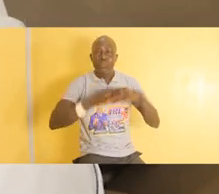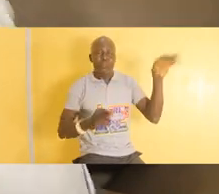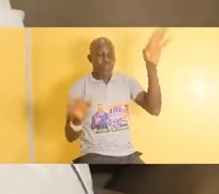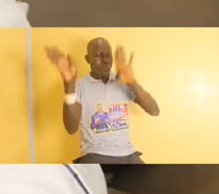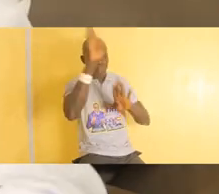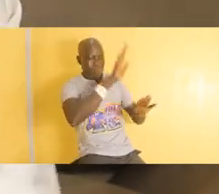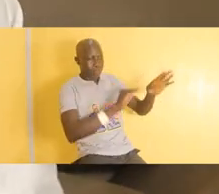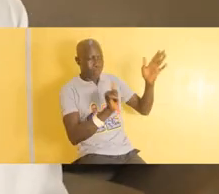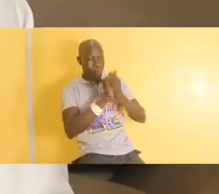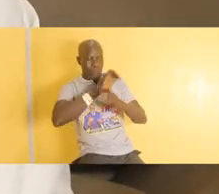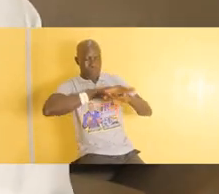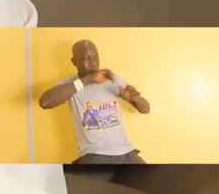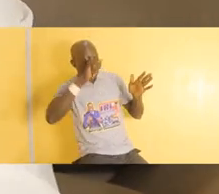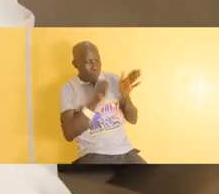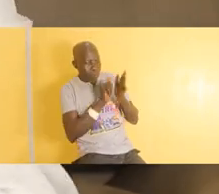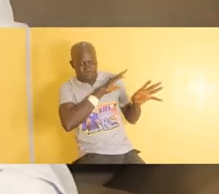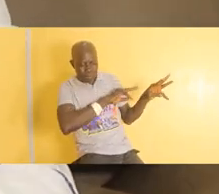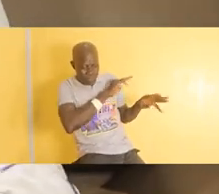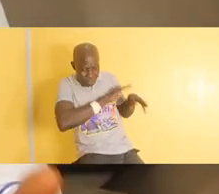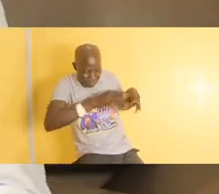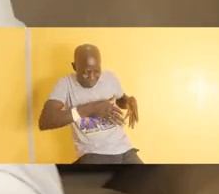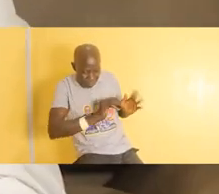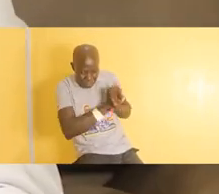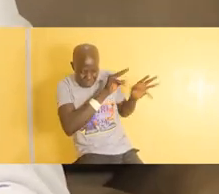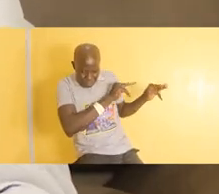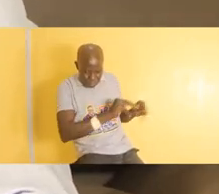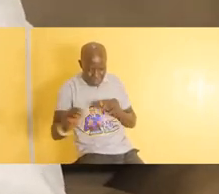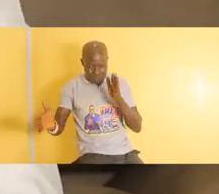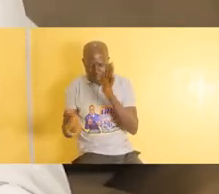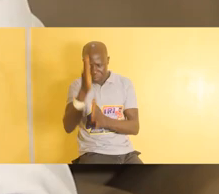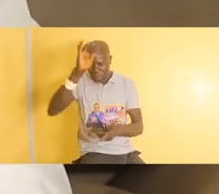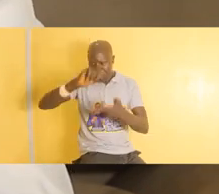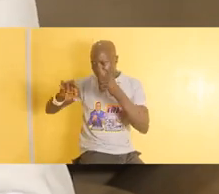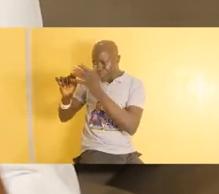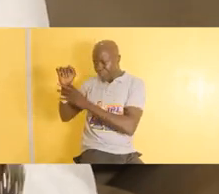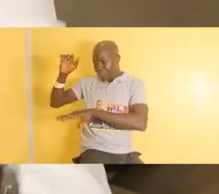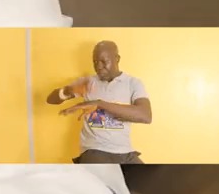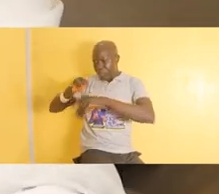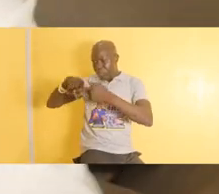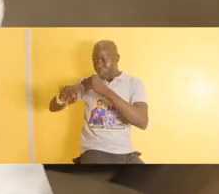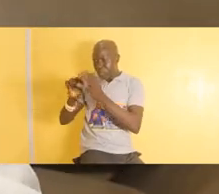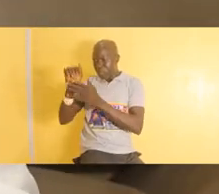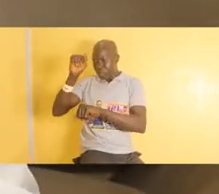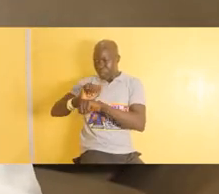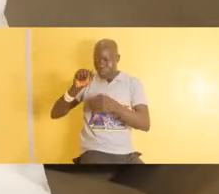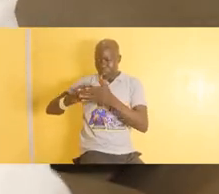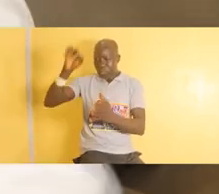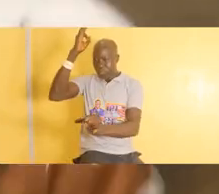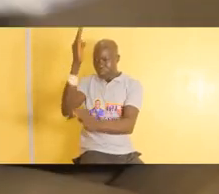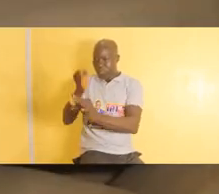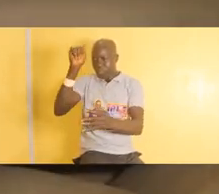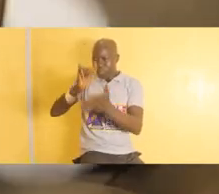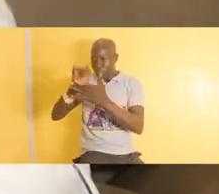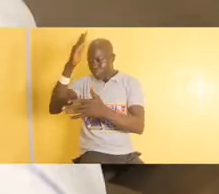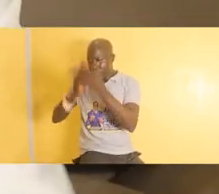can't you look the bus will injure you to move far. I know we have Buddha be paid. That bus is so much. She said, they be a tsunami. Want to work finances. And me,